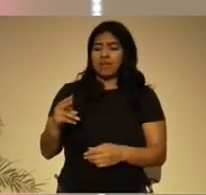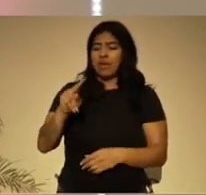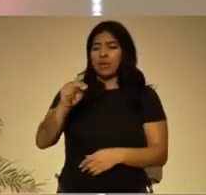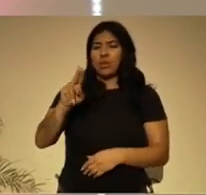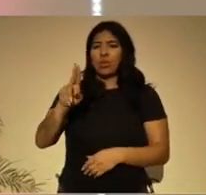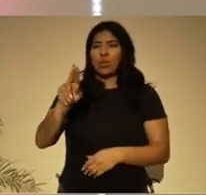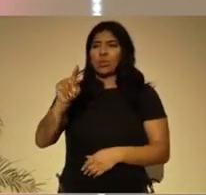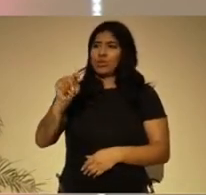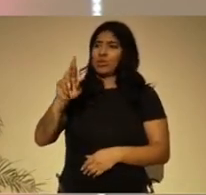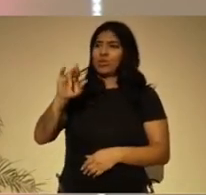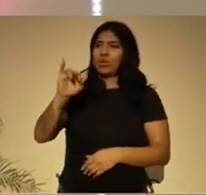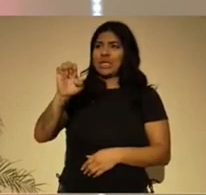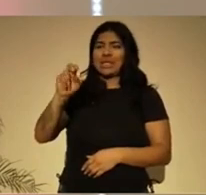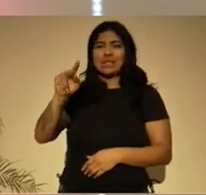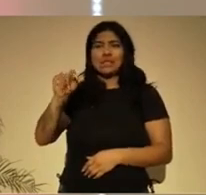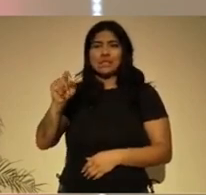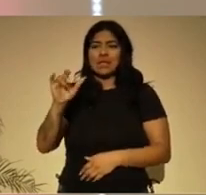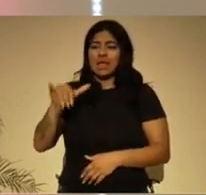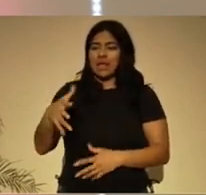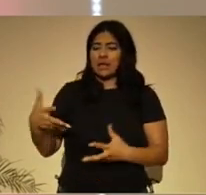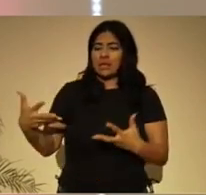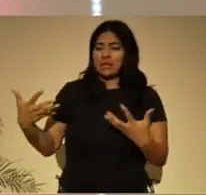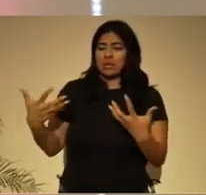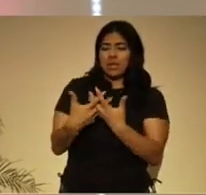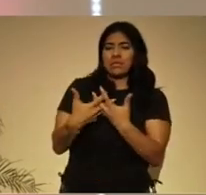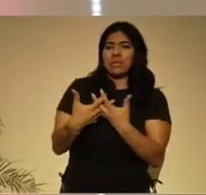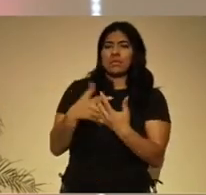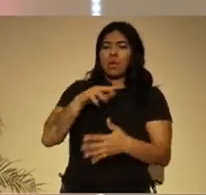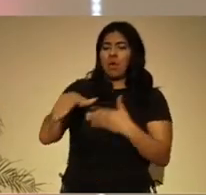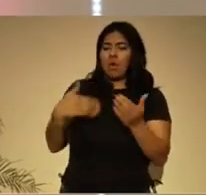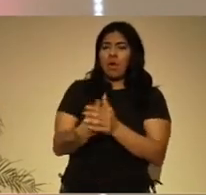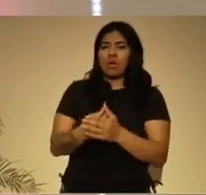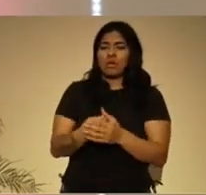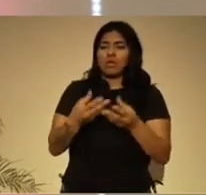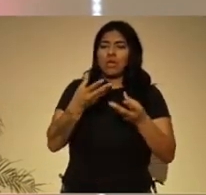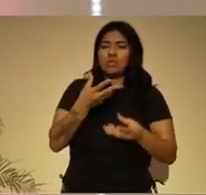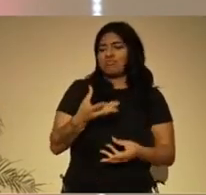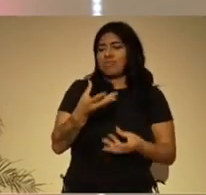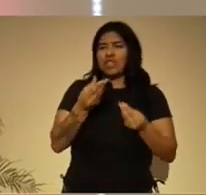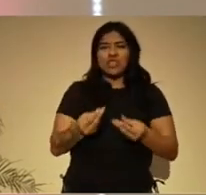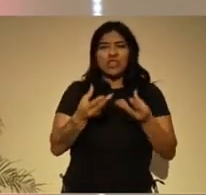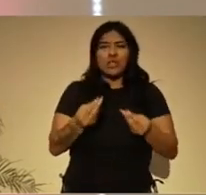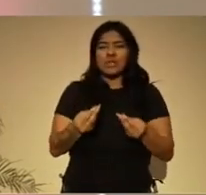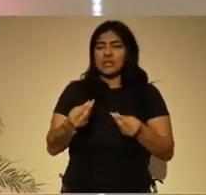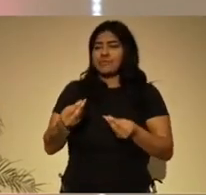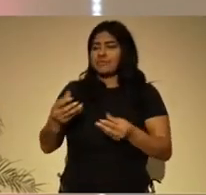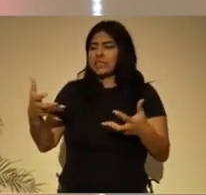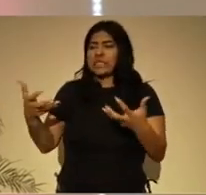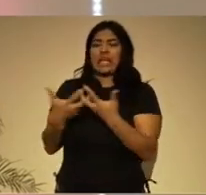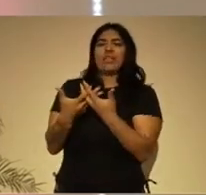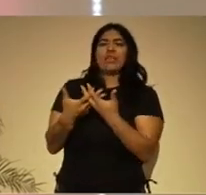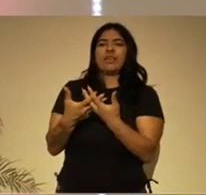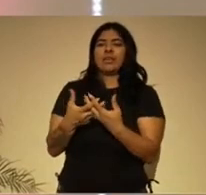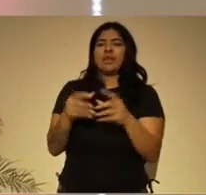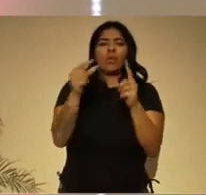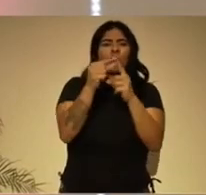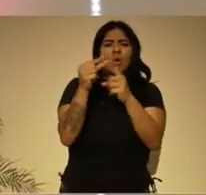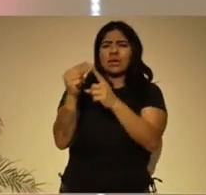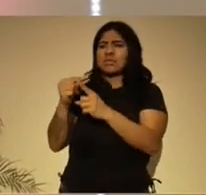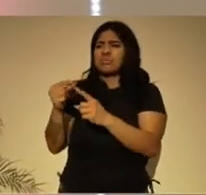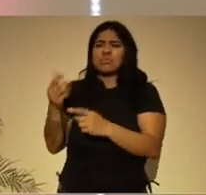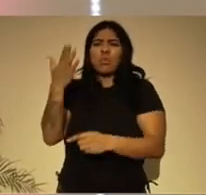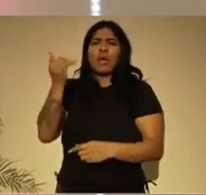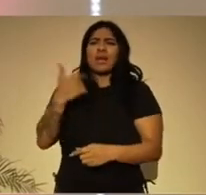all of the soil and all of the particles together. Why do I say this? Because these words are so heavy. That with things that are so